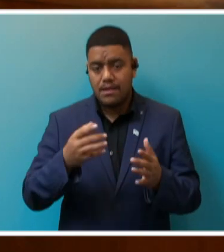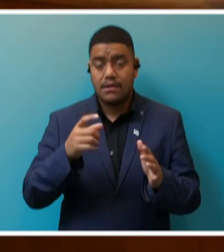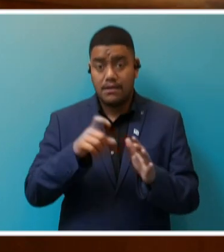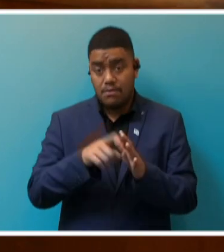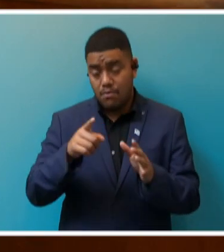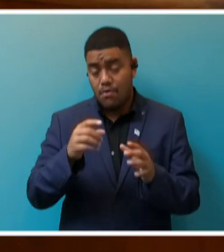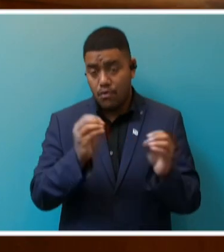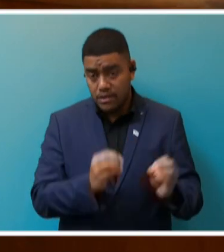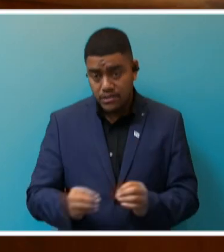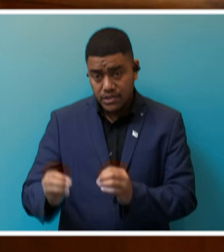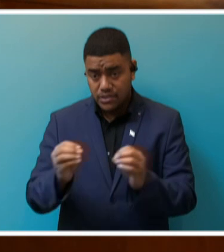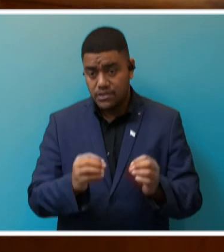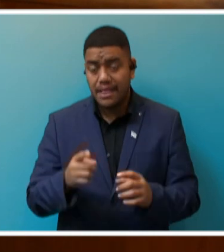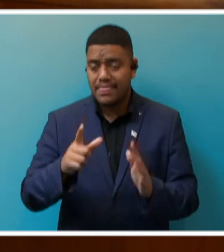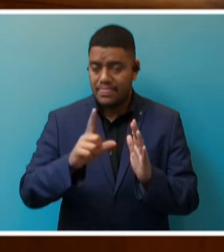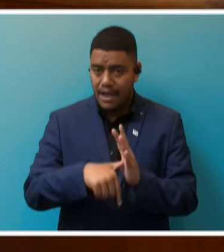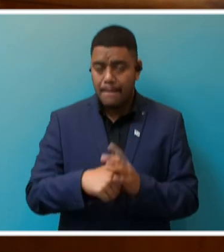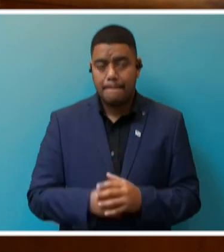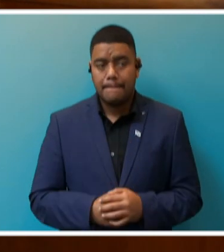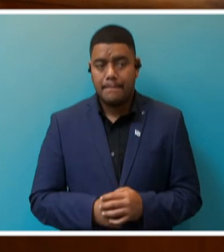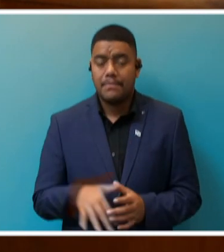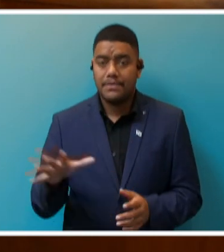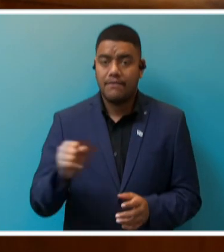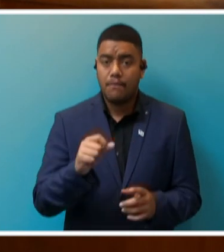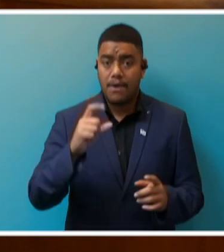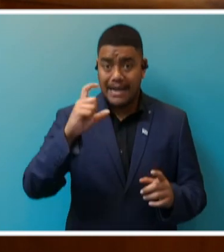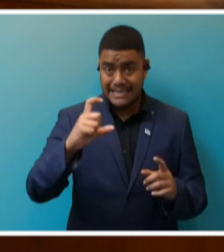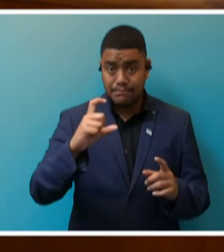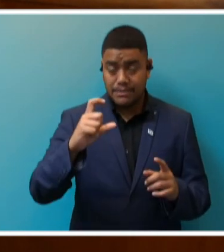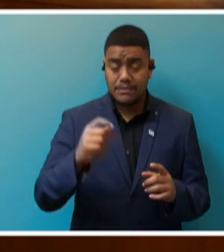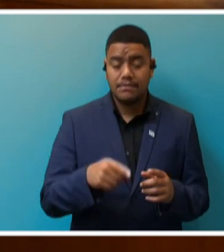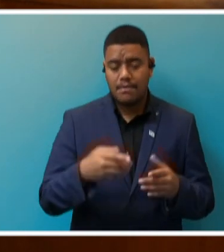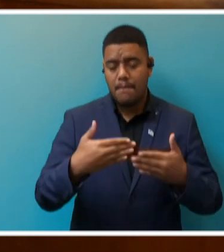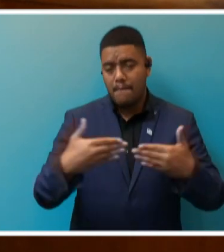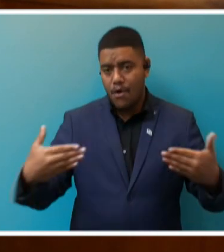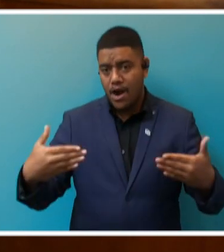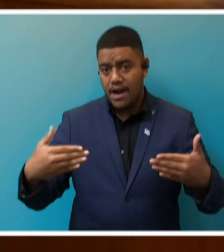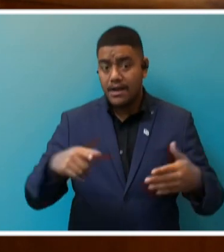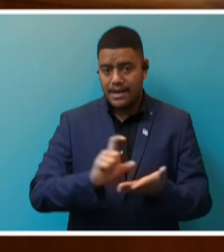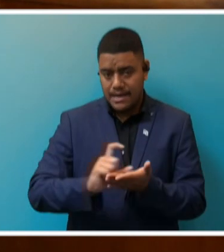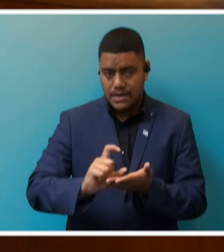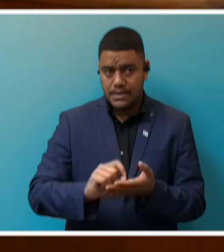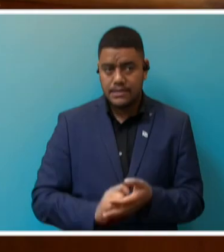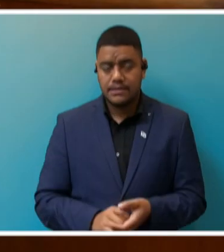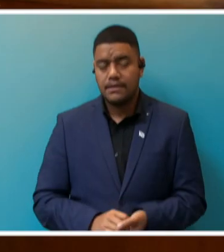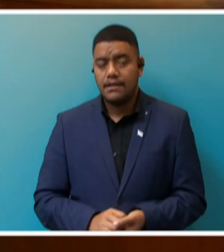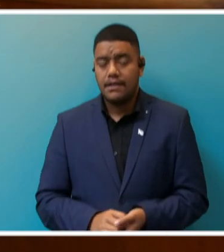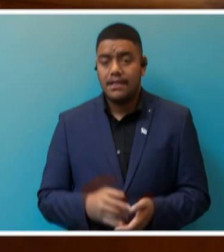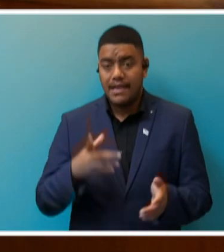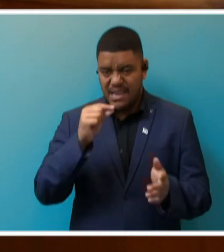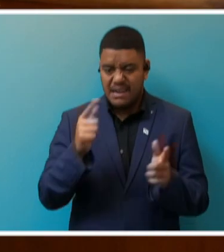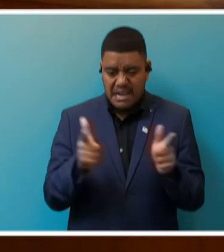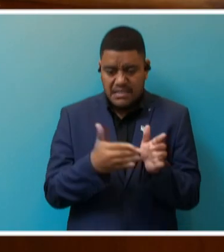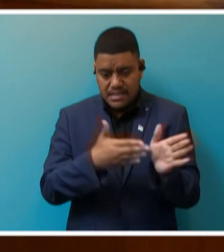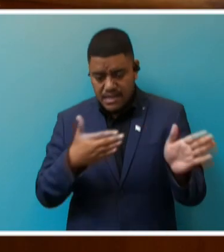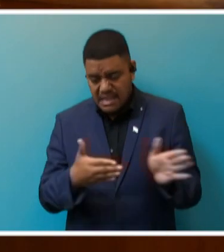which tracks the actual time taken for customs and border clearance. By reducing delays at